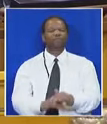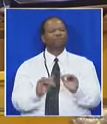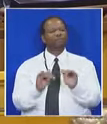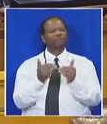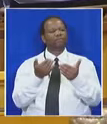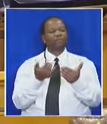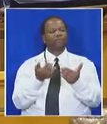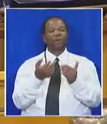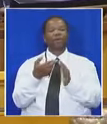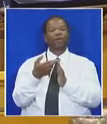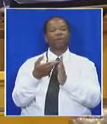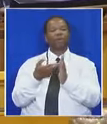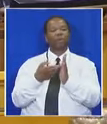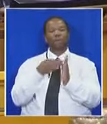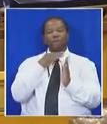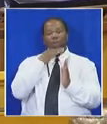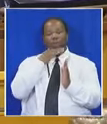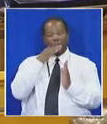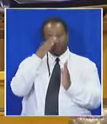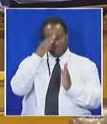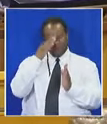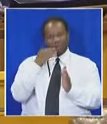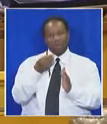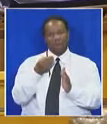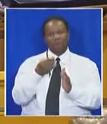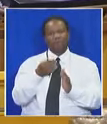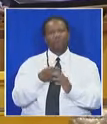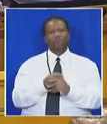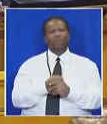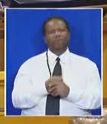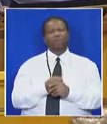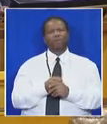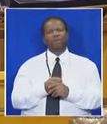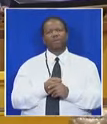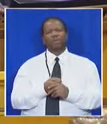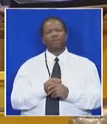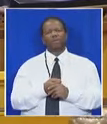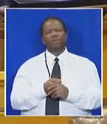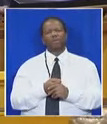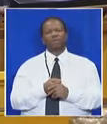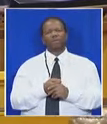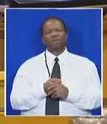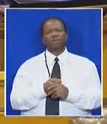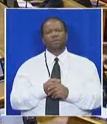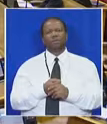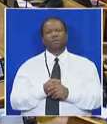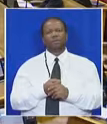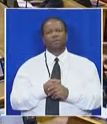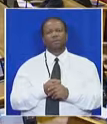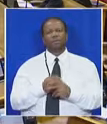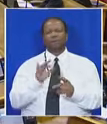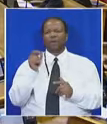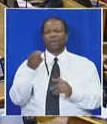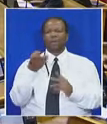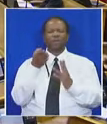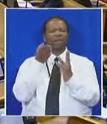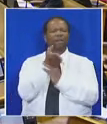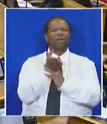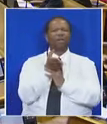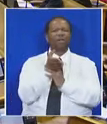Consideration of report of Portfolio Committee. Order, Honourable Members. Sorry, Secretary. Yes, Honourable